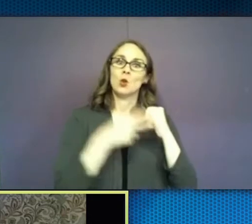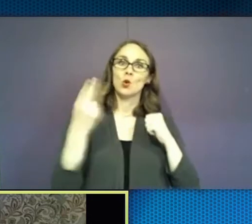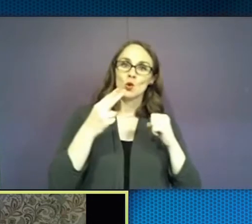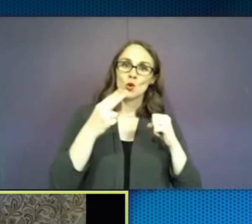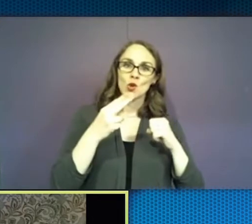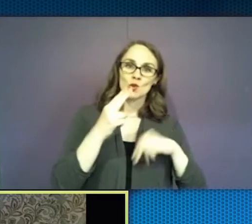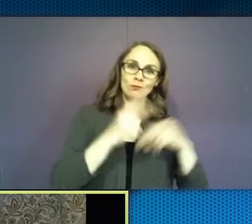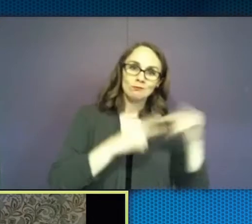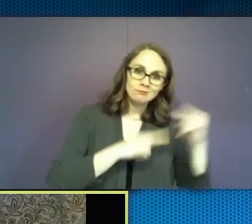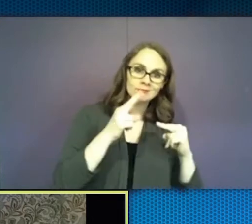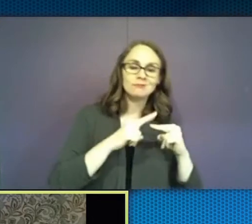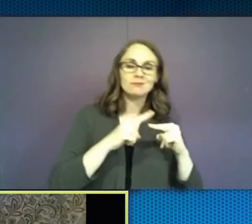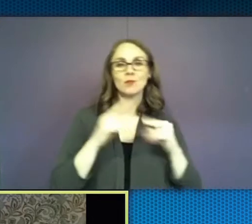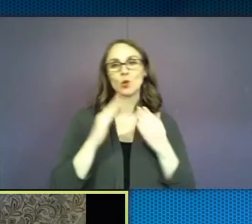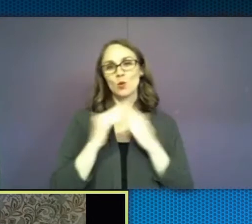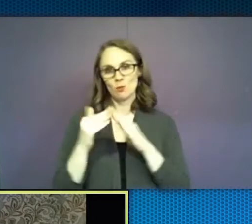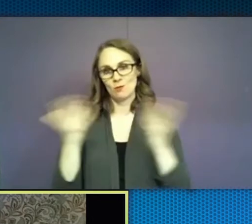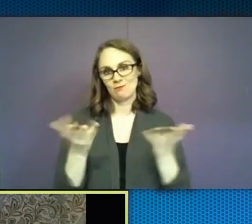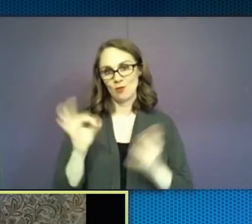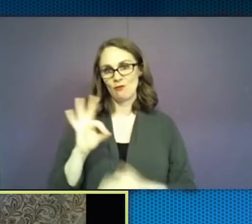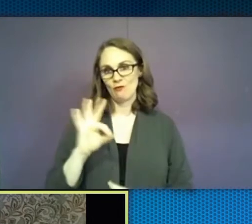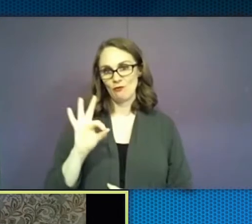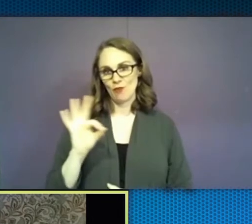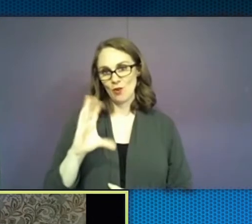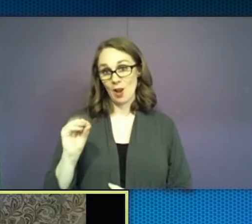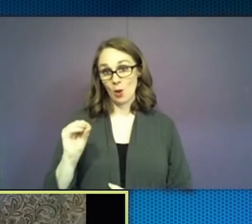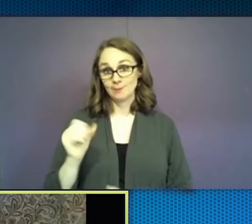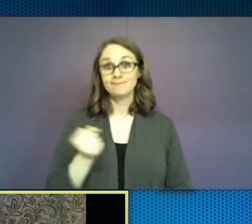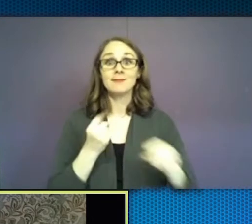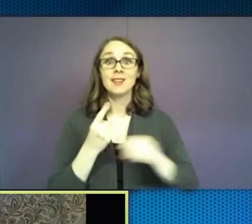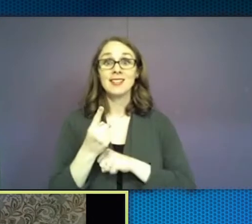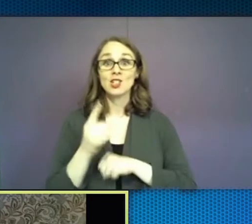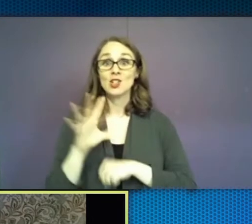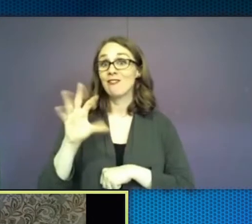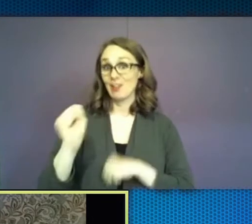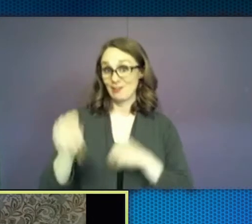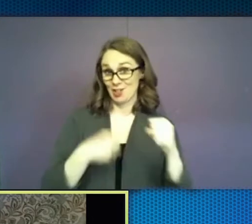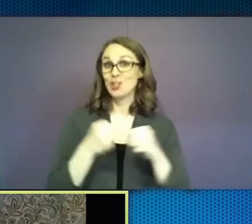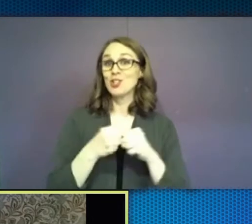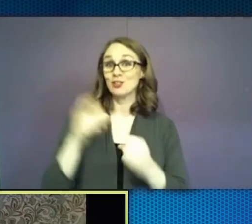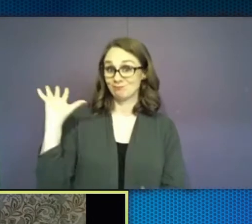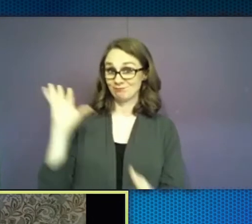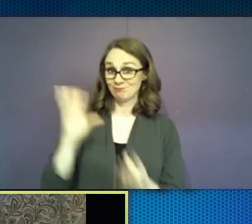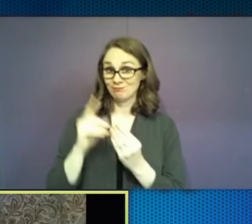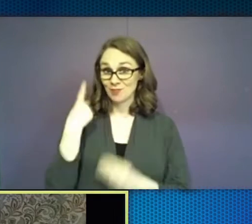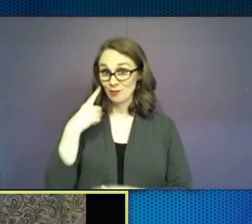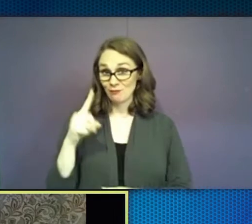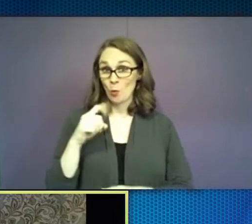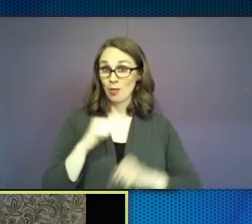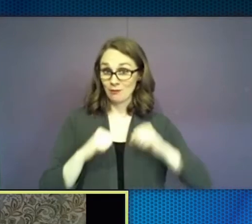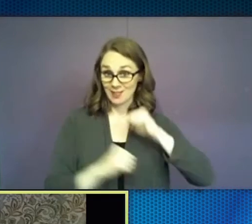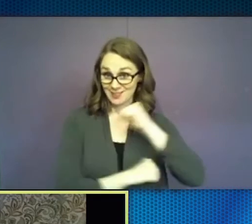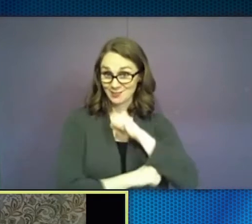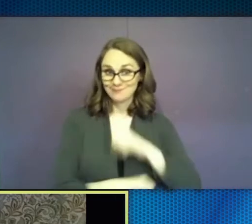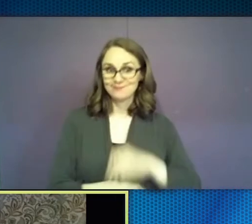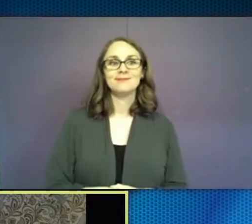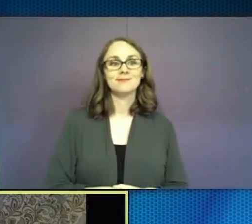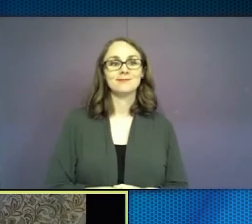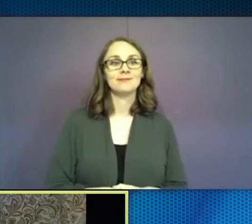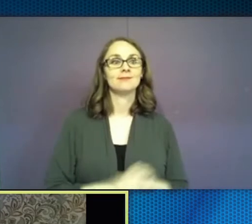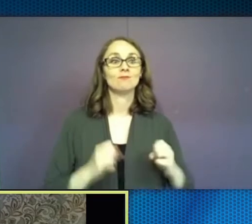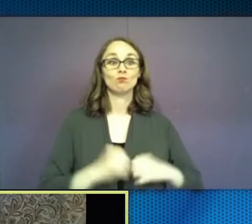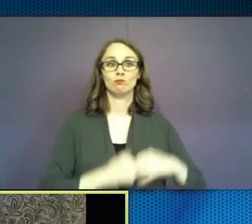and communities in Frederick County. Next year marks 50 years for Frederick County Landmarks Foundation. It was